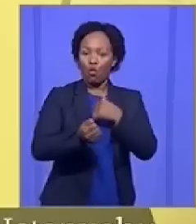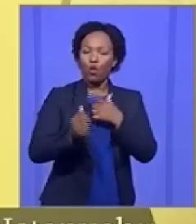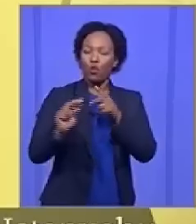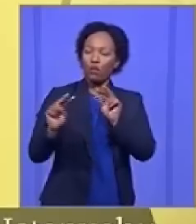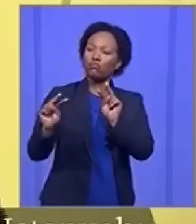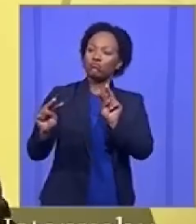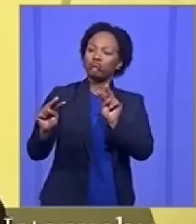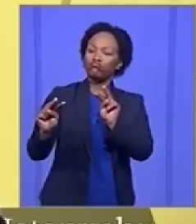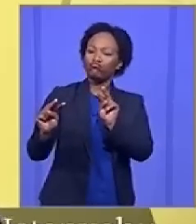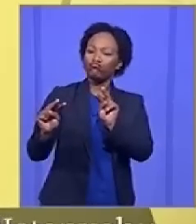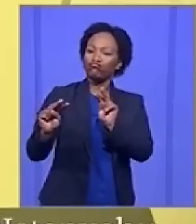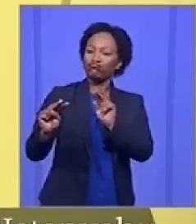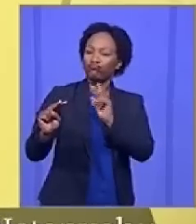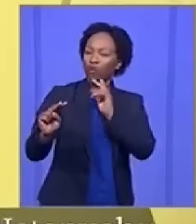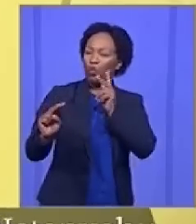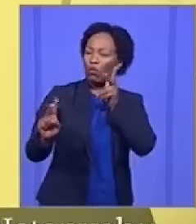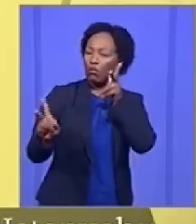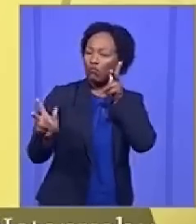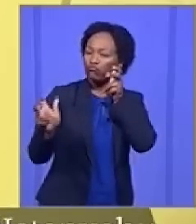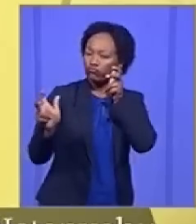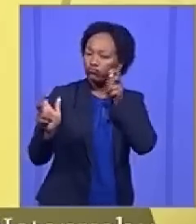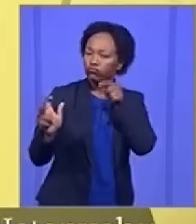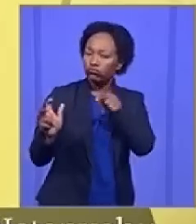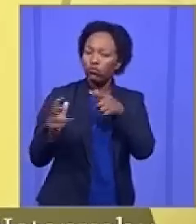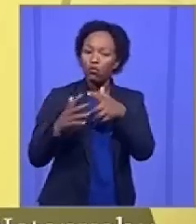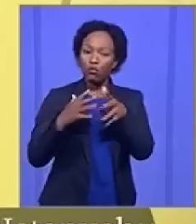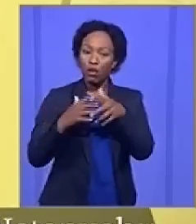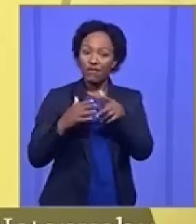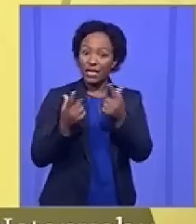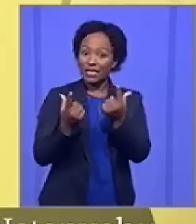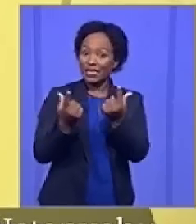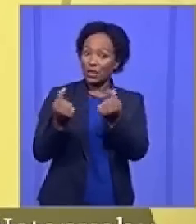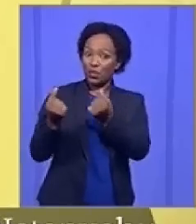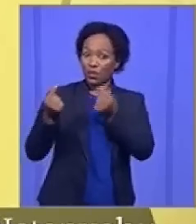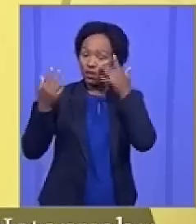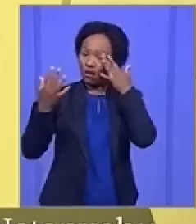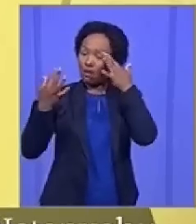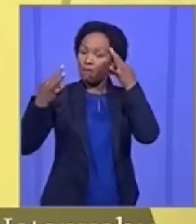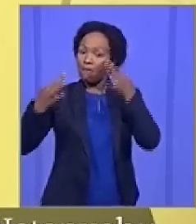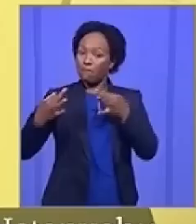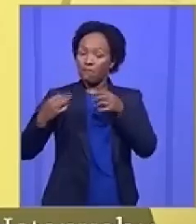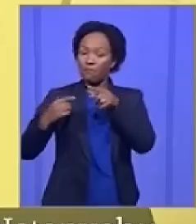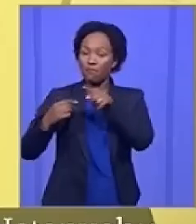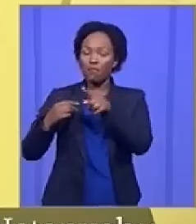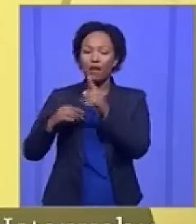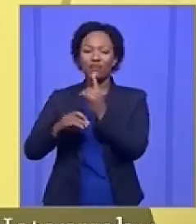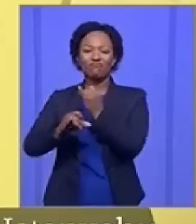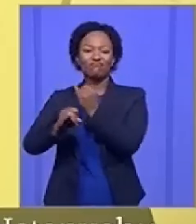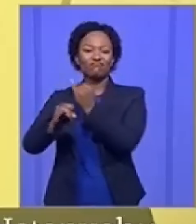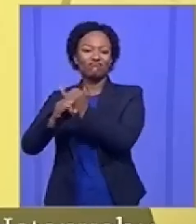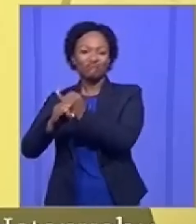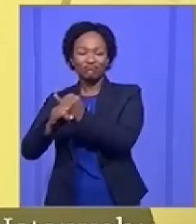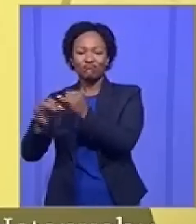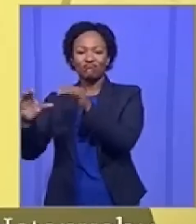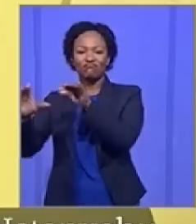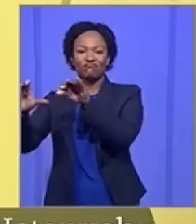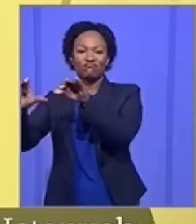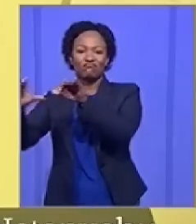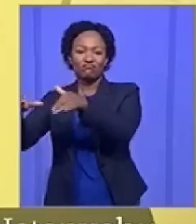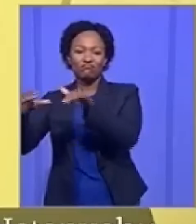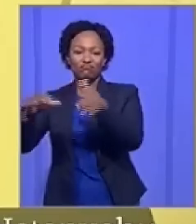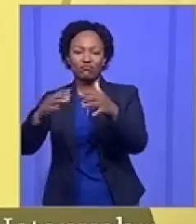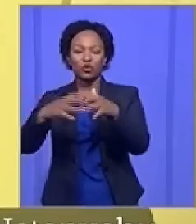as they progress, and whatever interventions that are made by institutions that are set up